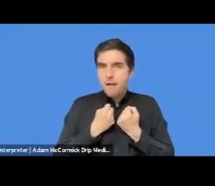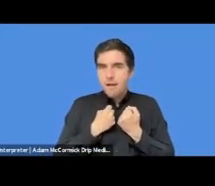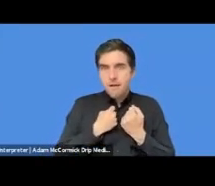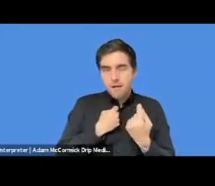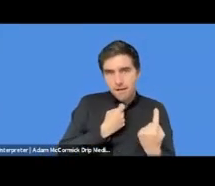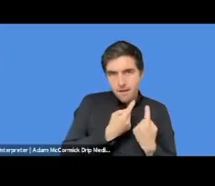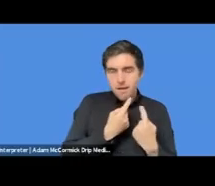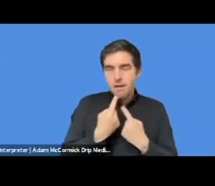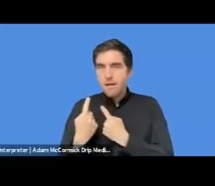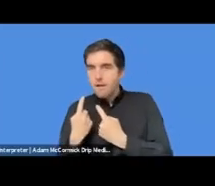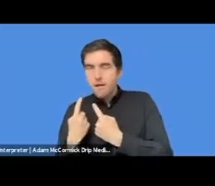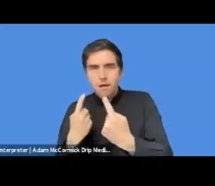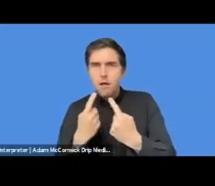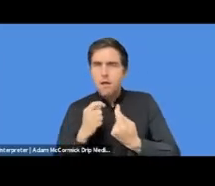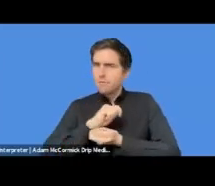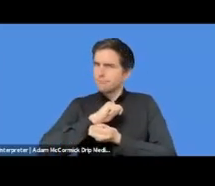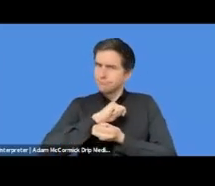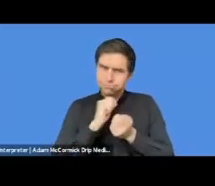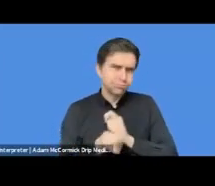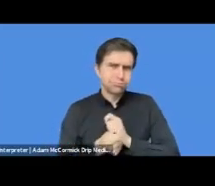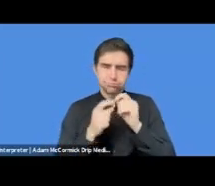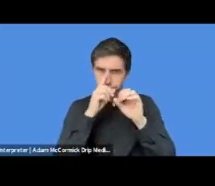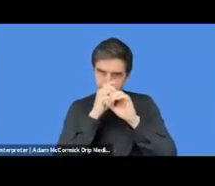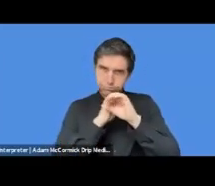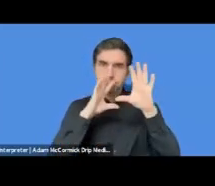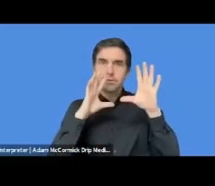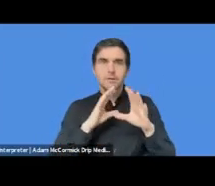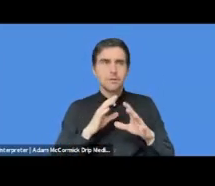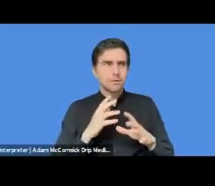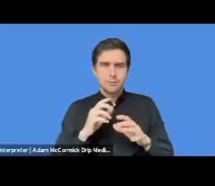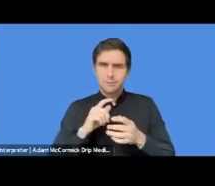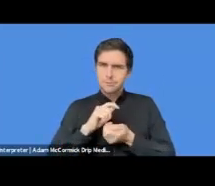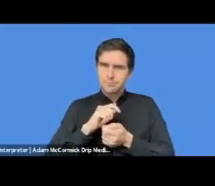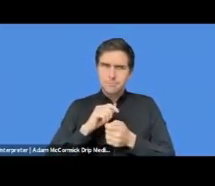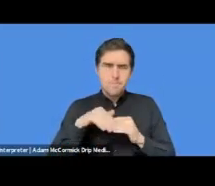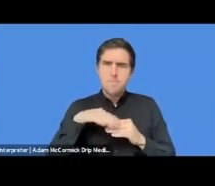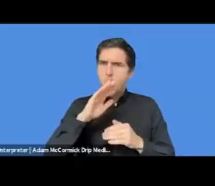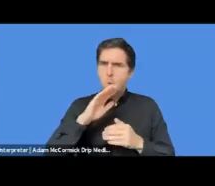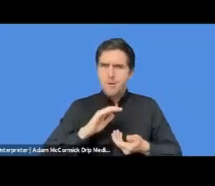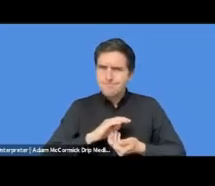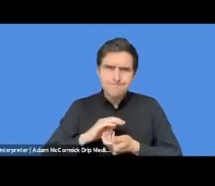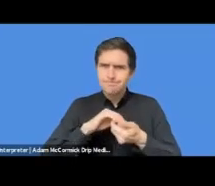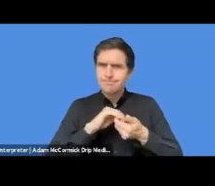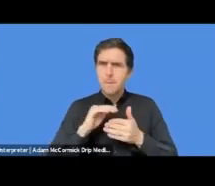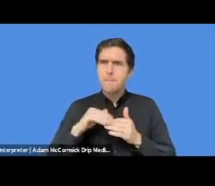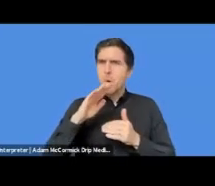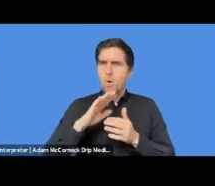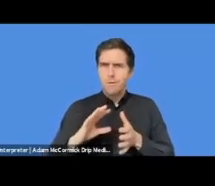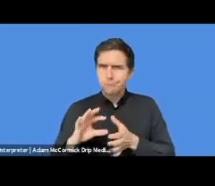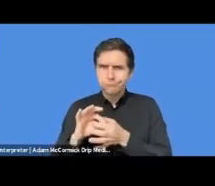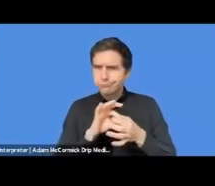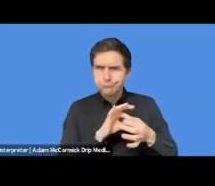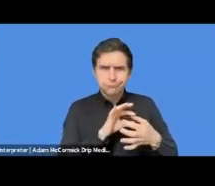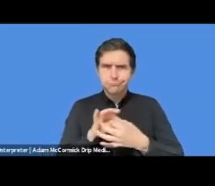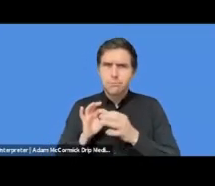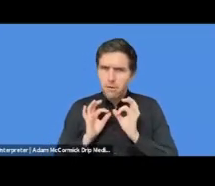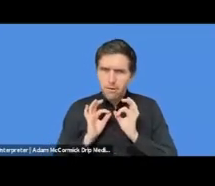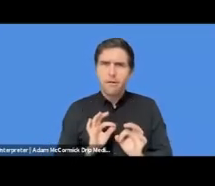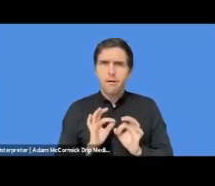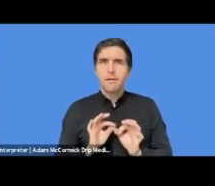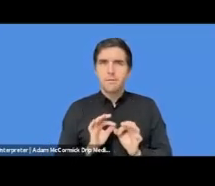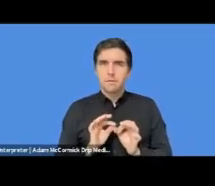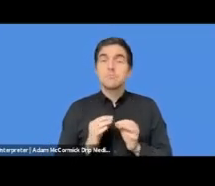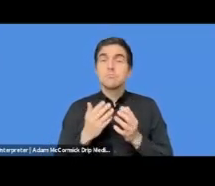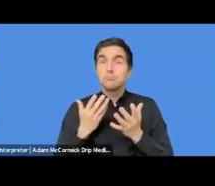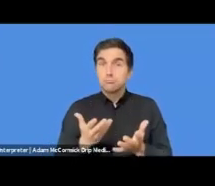in silos. So that changed our mindset and enhanced on coordination. So comprehensiveness